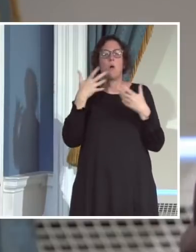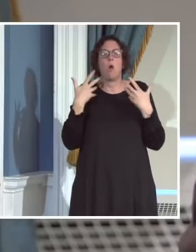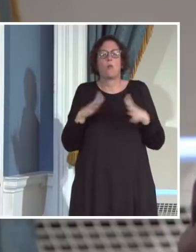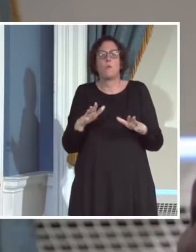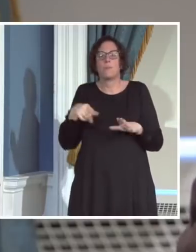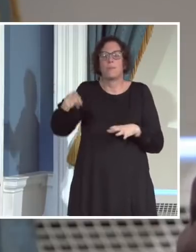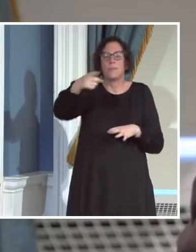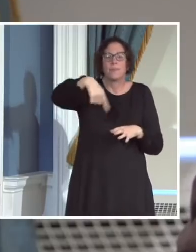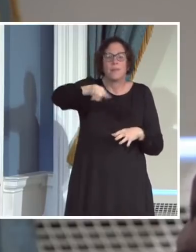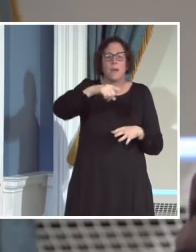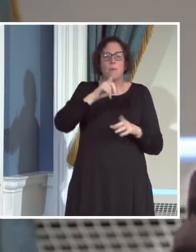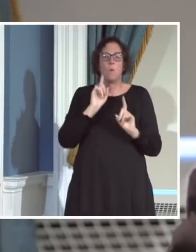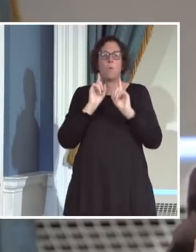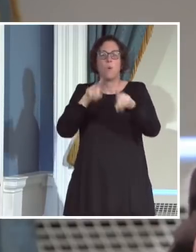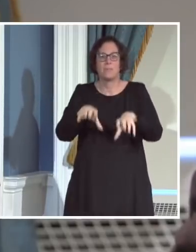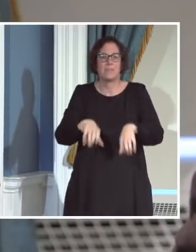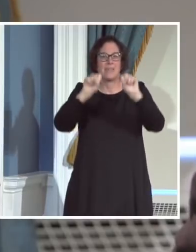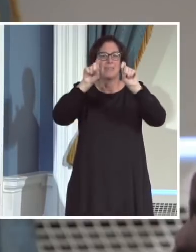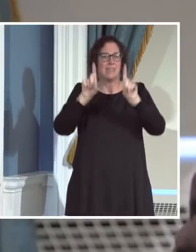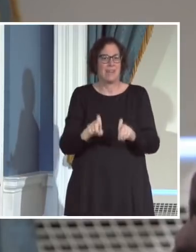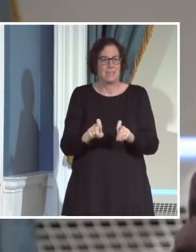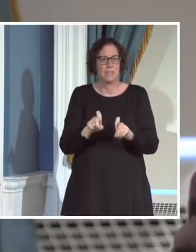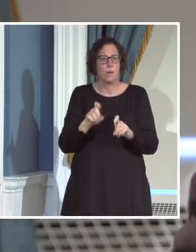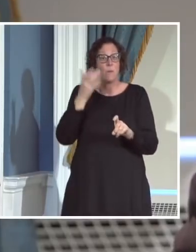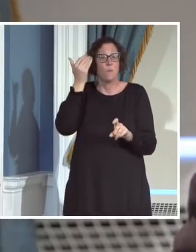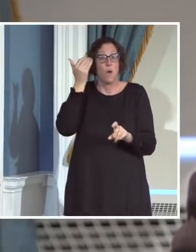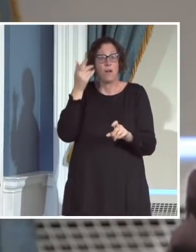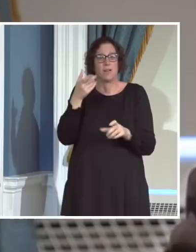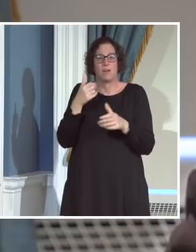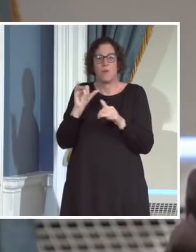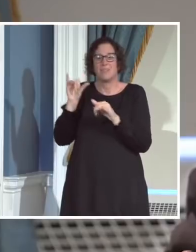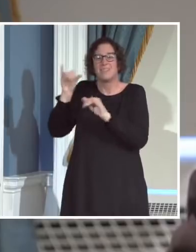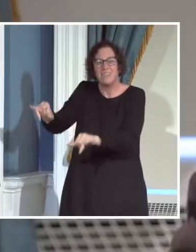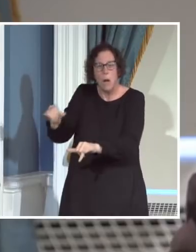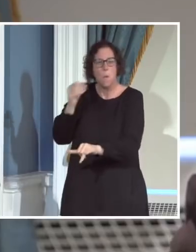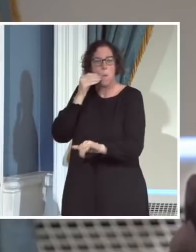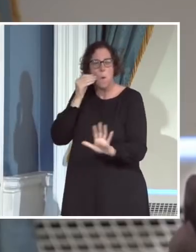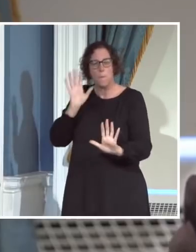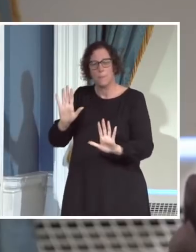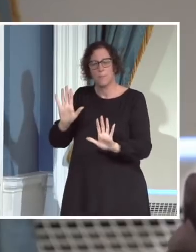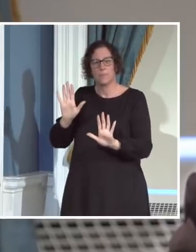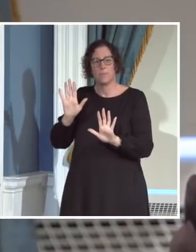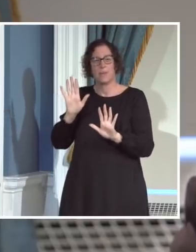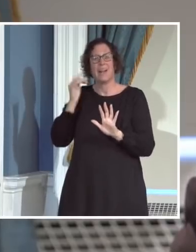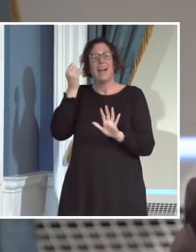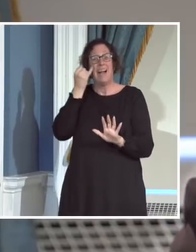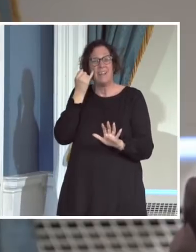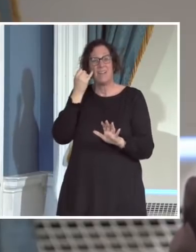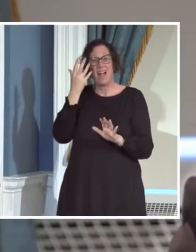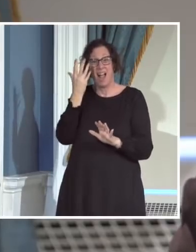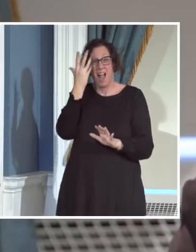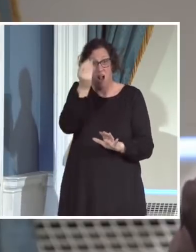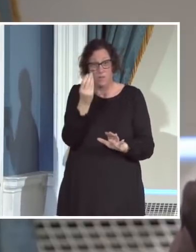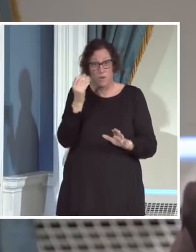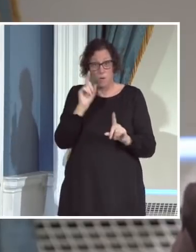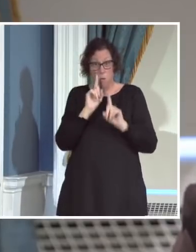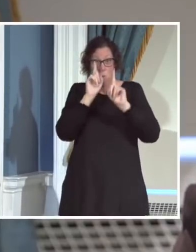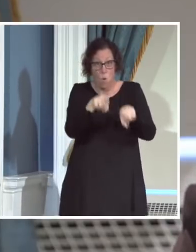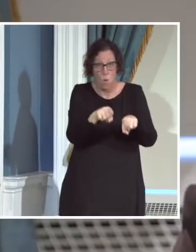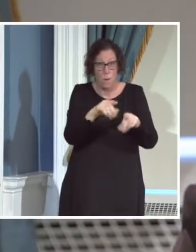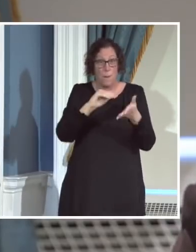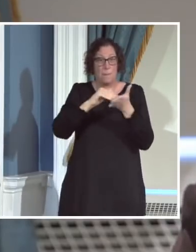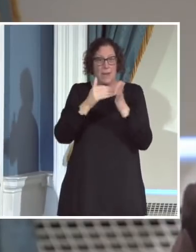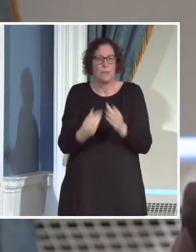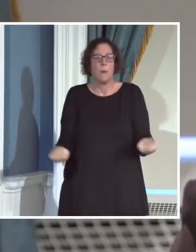healthcare facility, there's going to be a need to use protective equipment on the person who's doing the test. In the case of